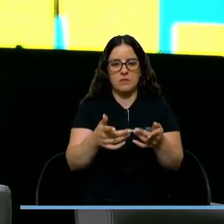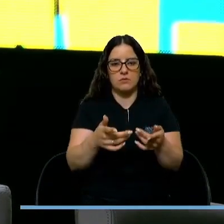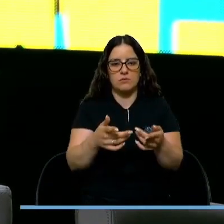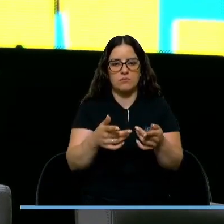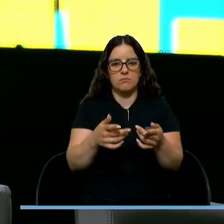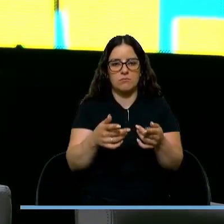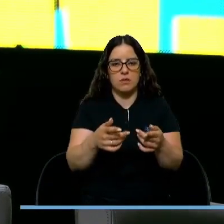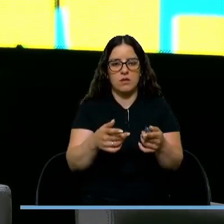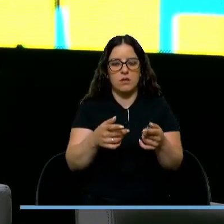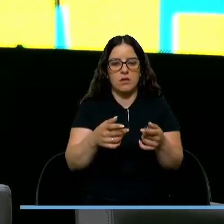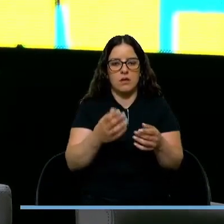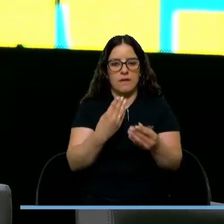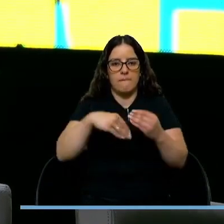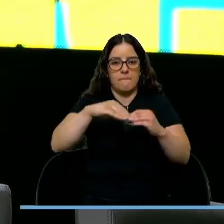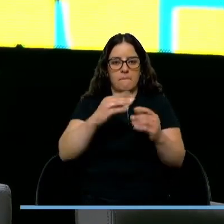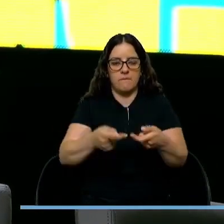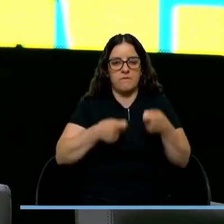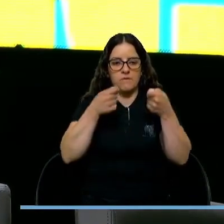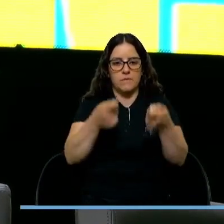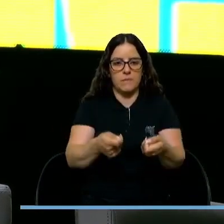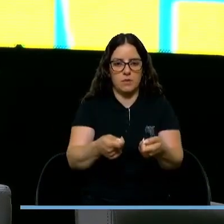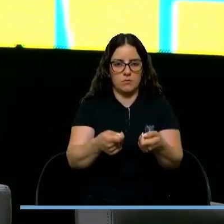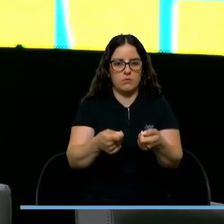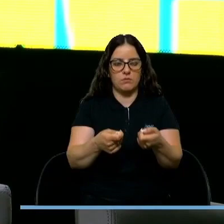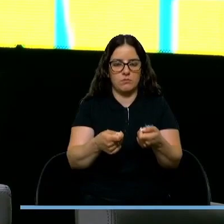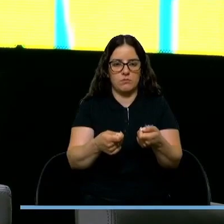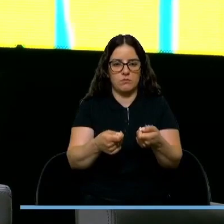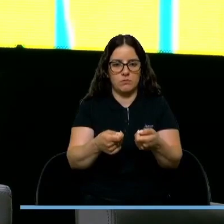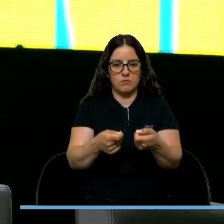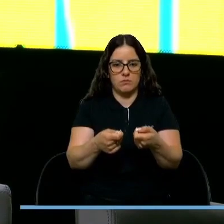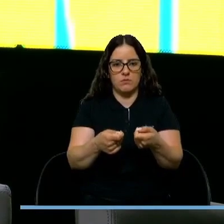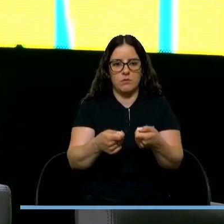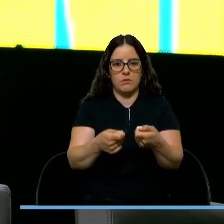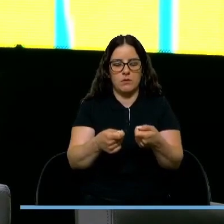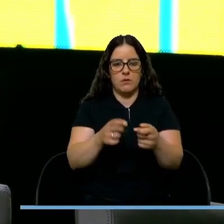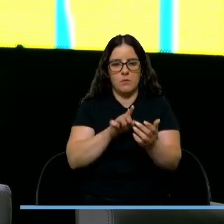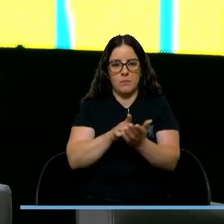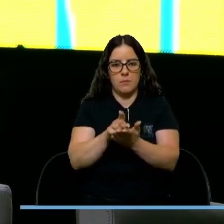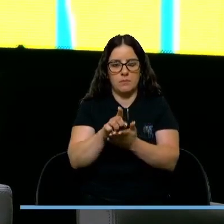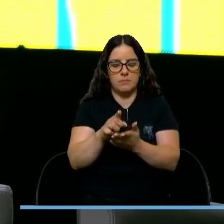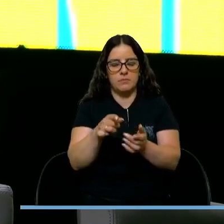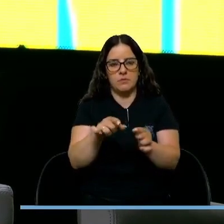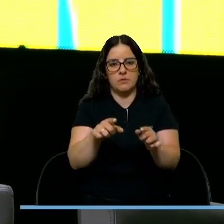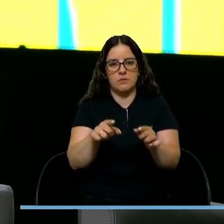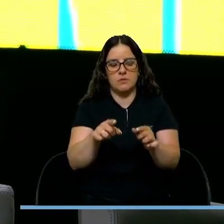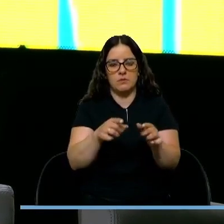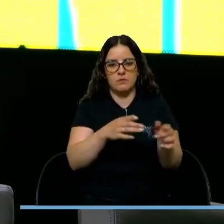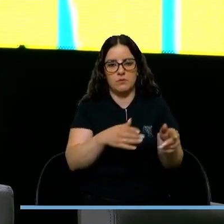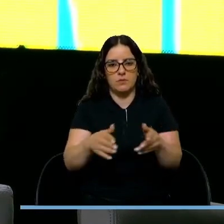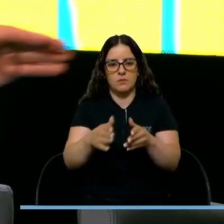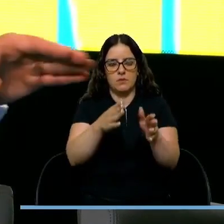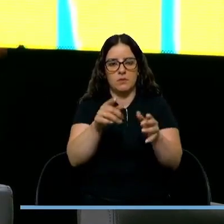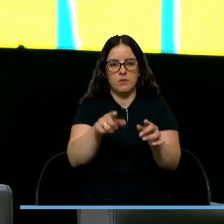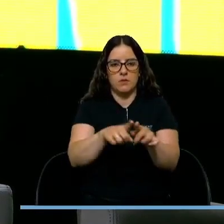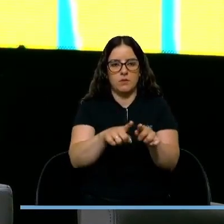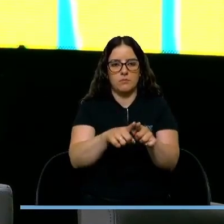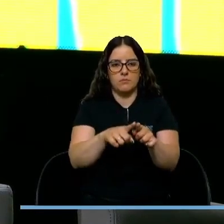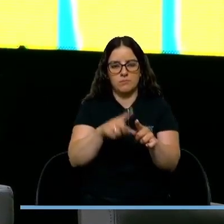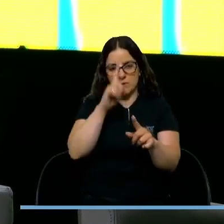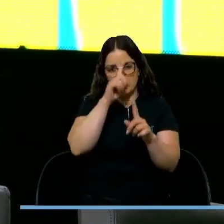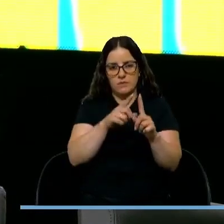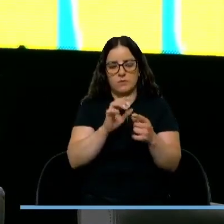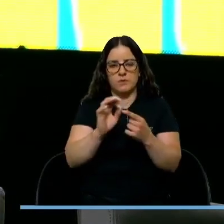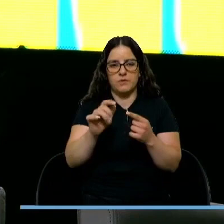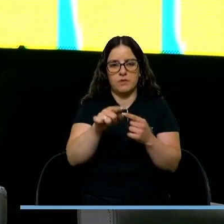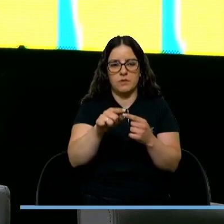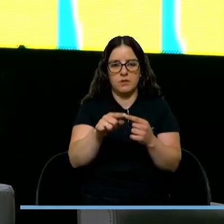has to be an increase investment acceleration and a roadmap of concrete initiatives with